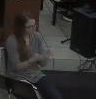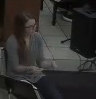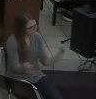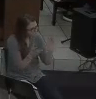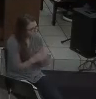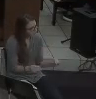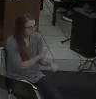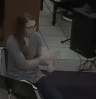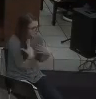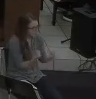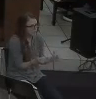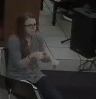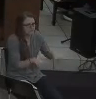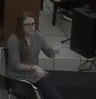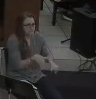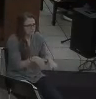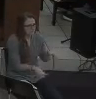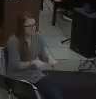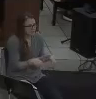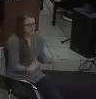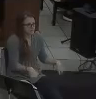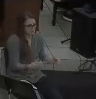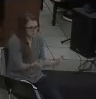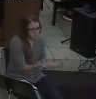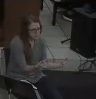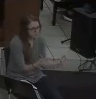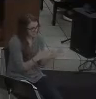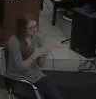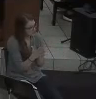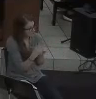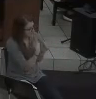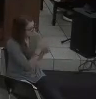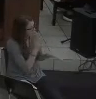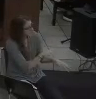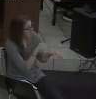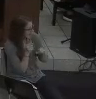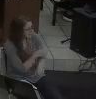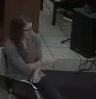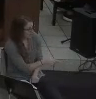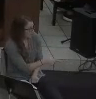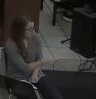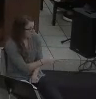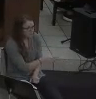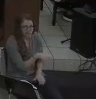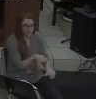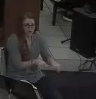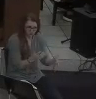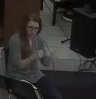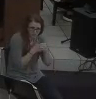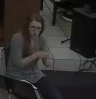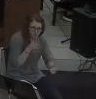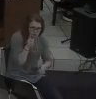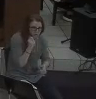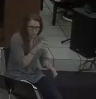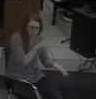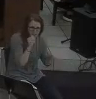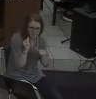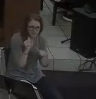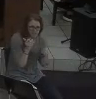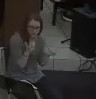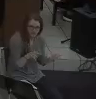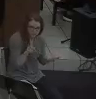wavering. Their courage was wavering because Jesus said he was going to leave them, and they'd signed up to follow him, not to have